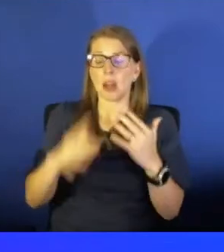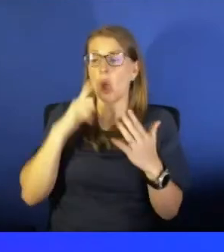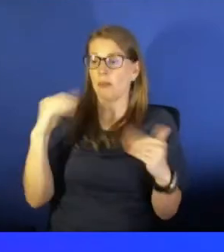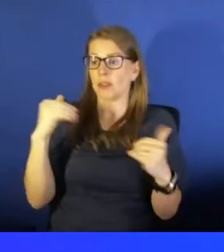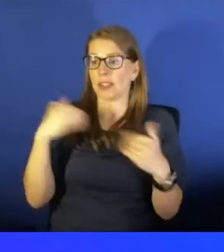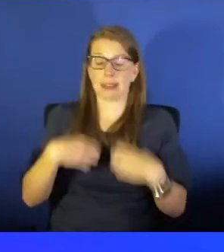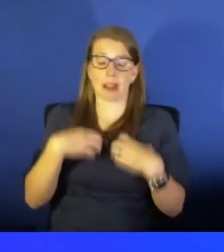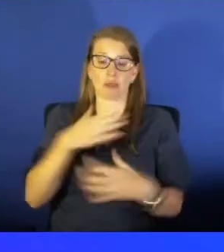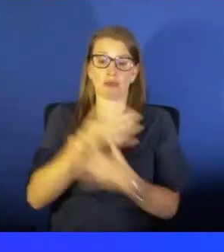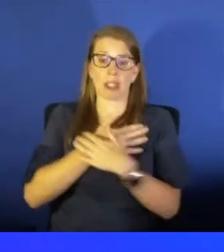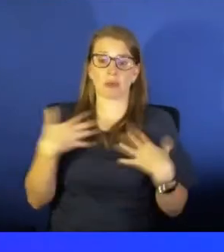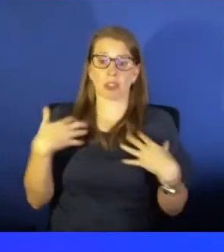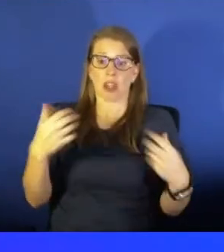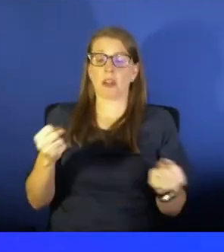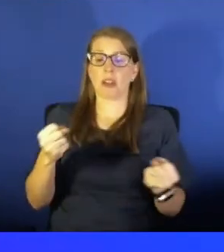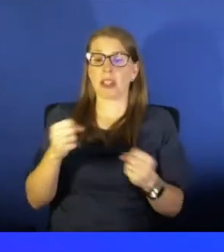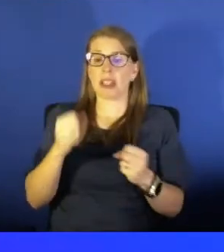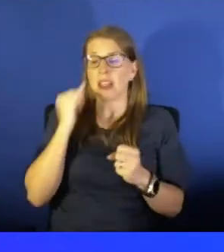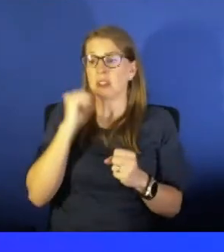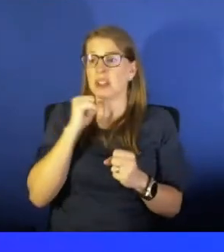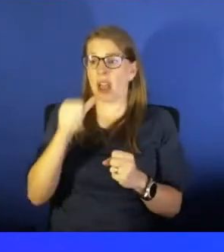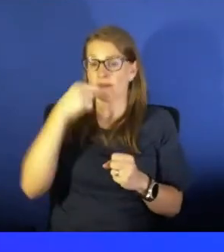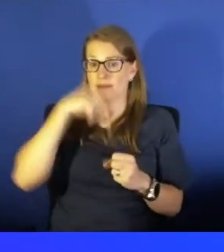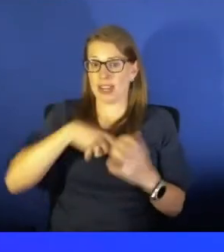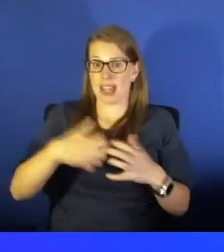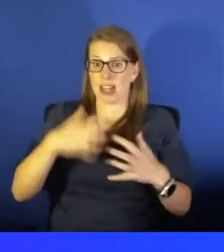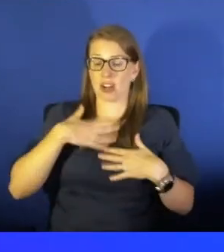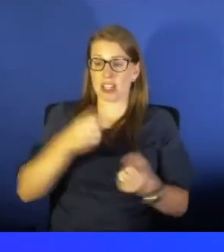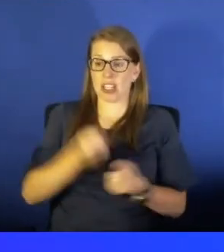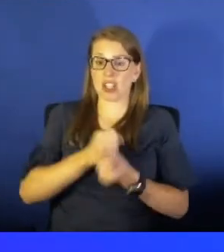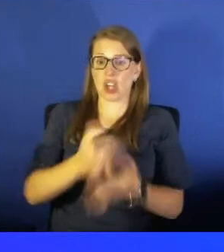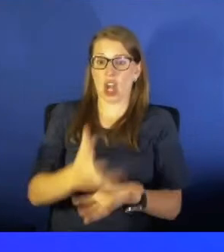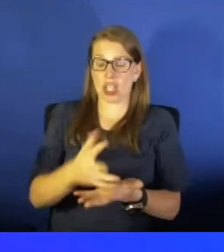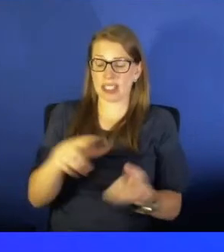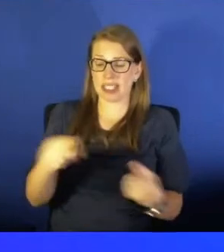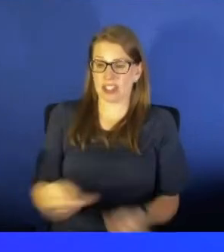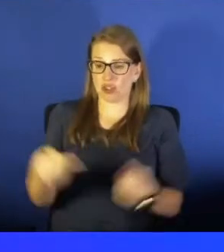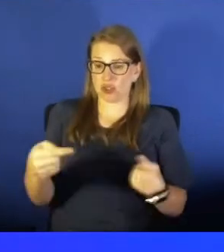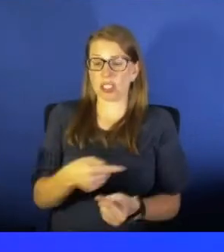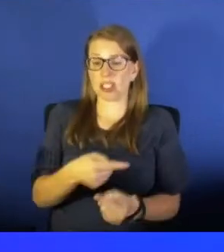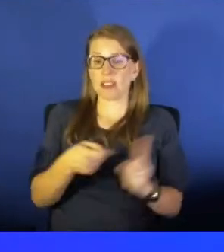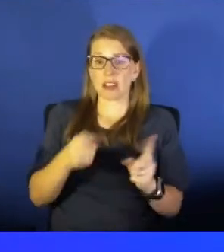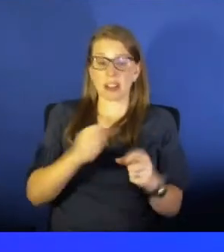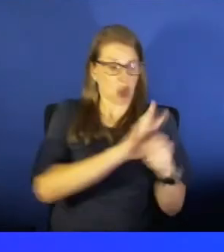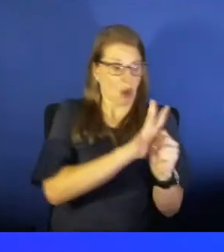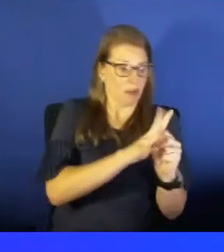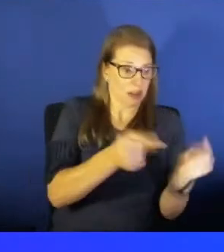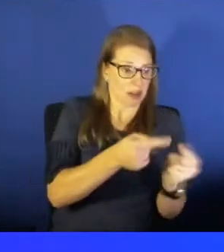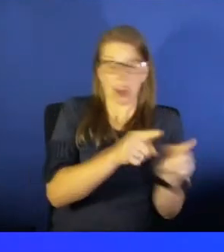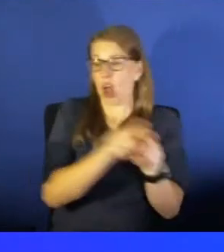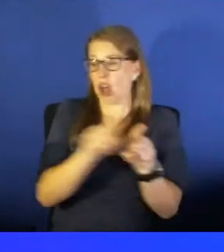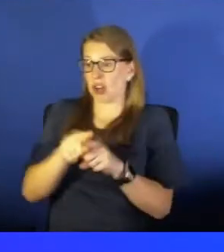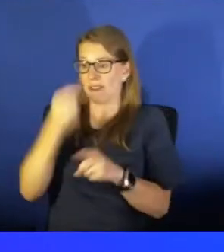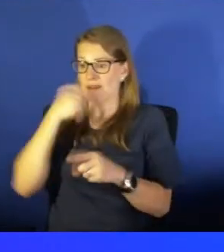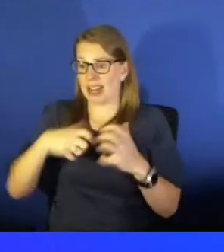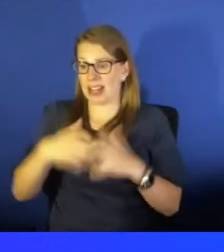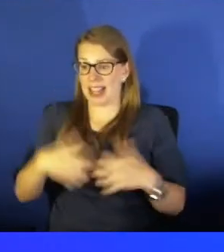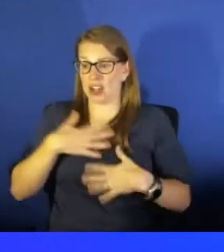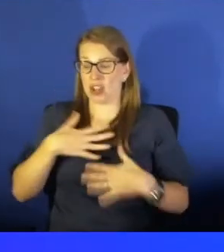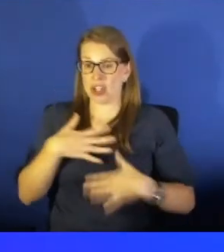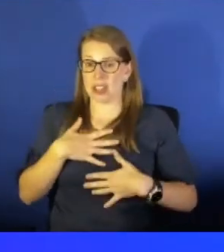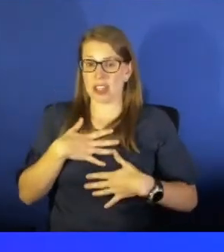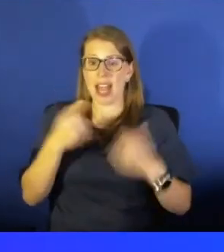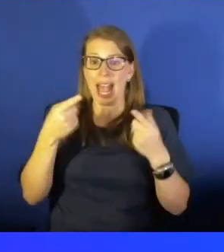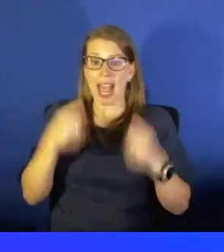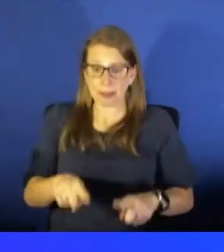the ventilator itself can cause enough injury that people can be both injured from COVID and from the ventilator. When that happens, recovery